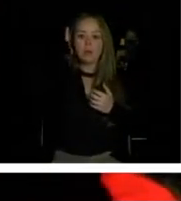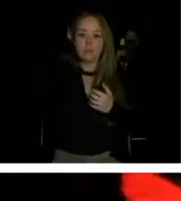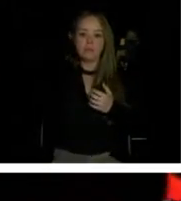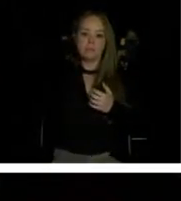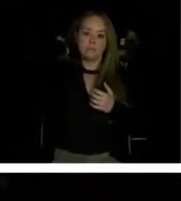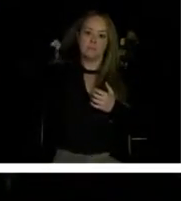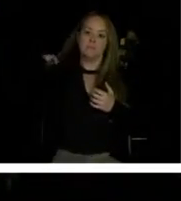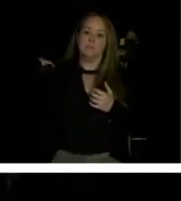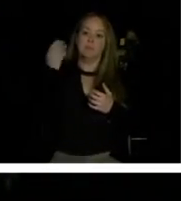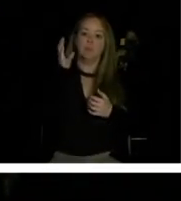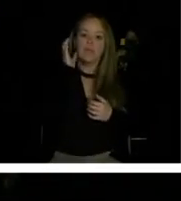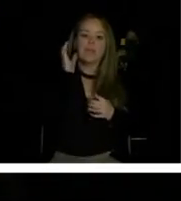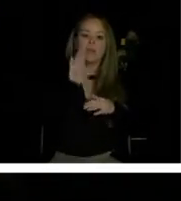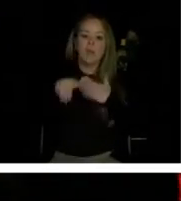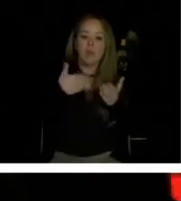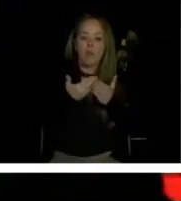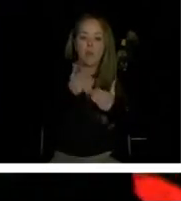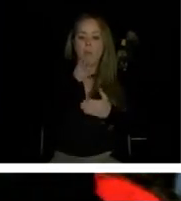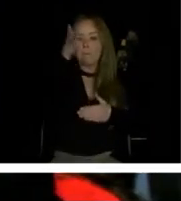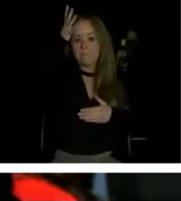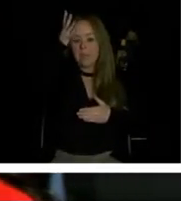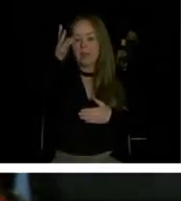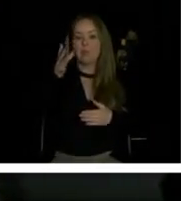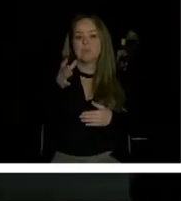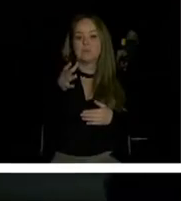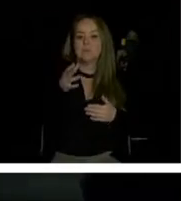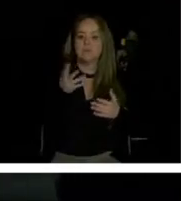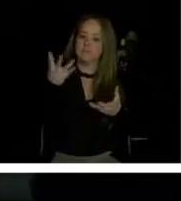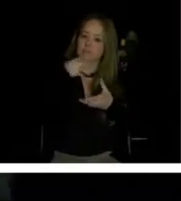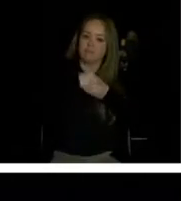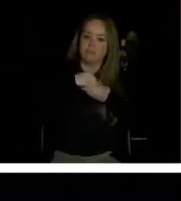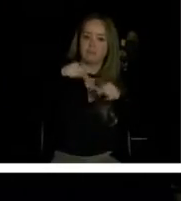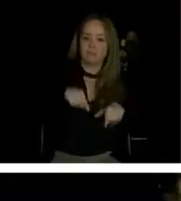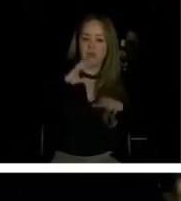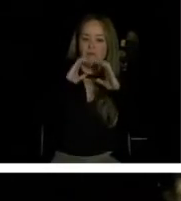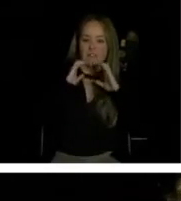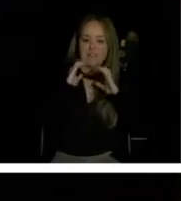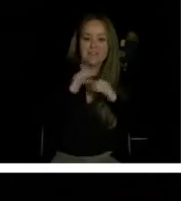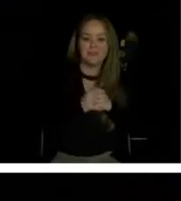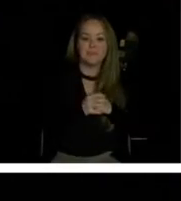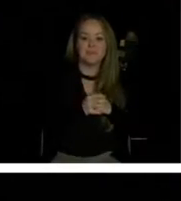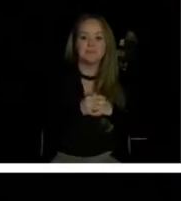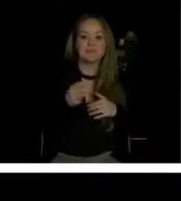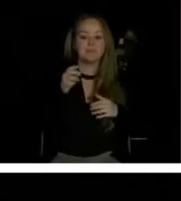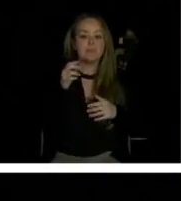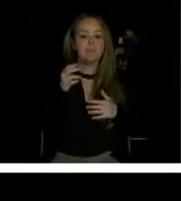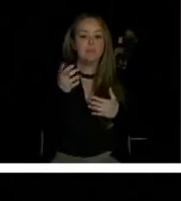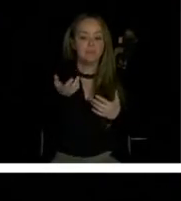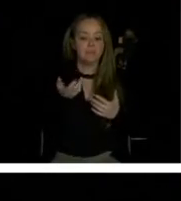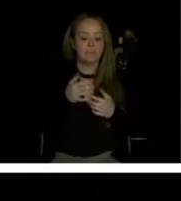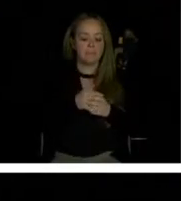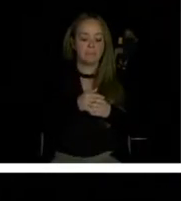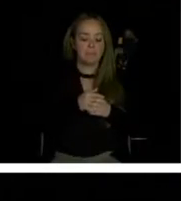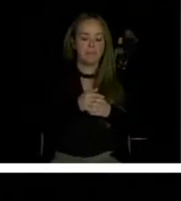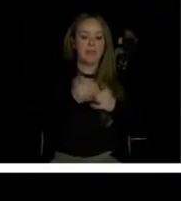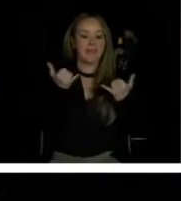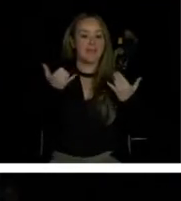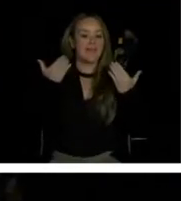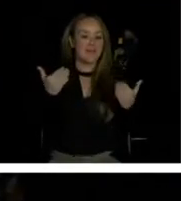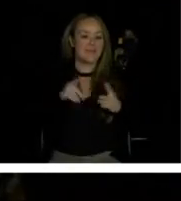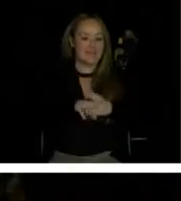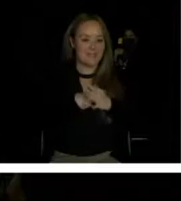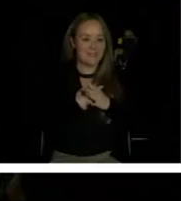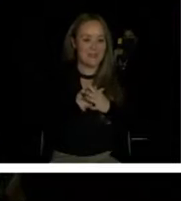of all parents to be part of this conversation. And so let's get